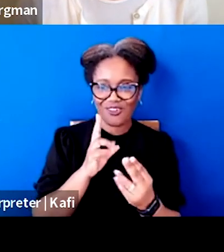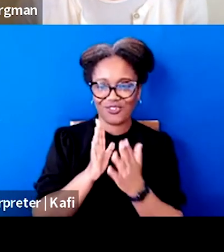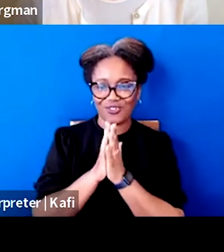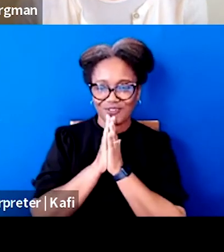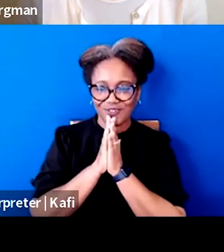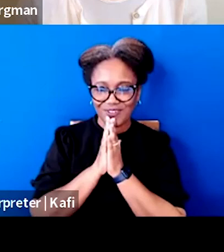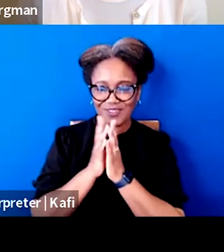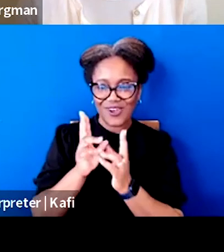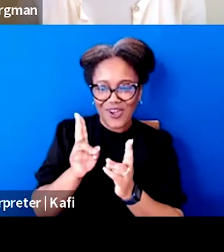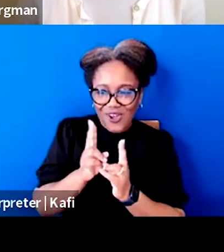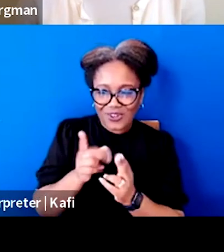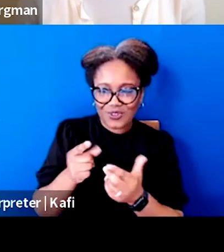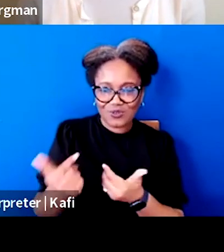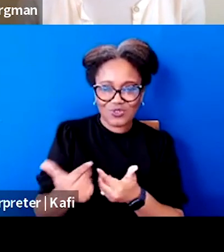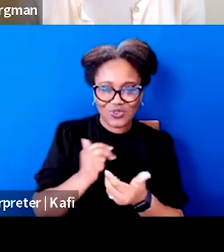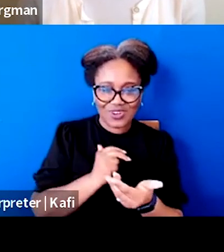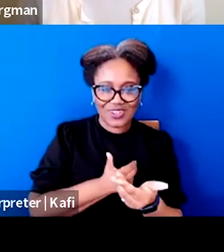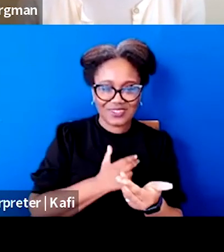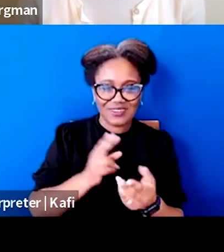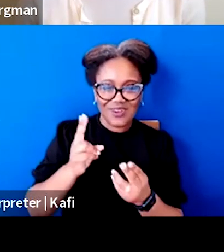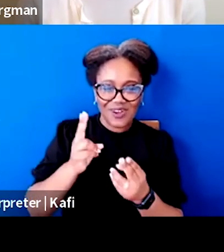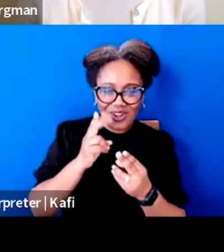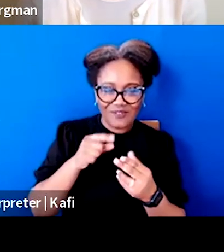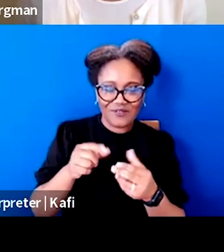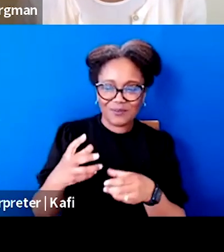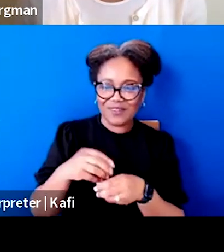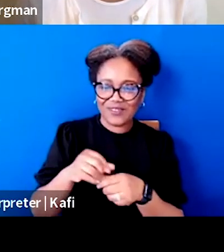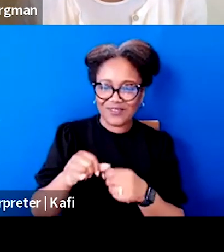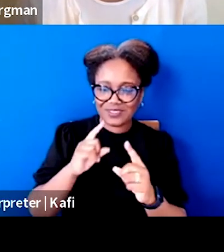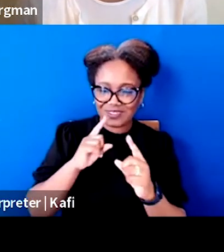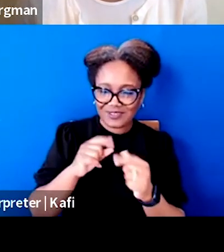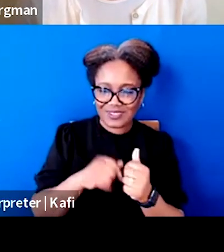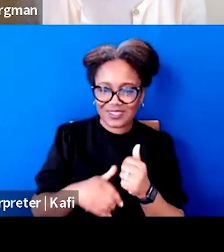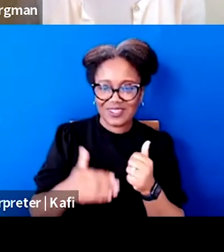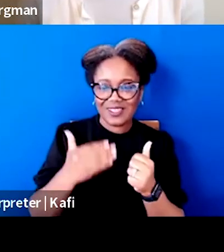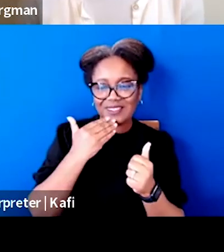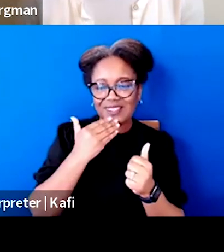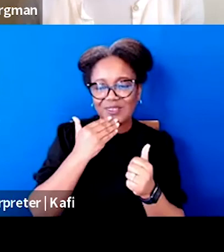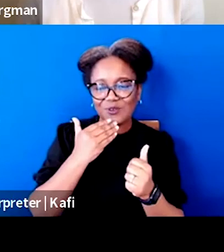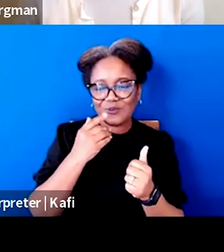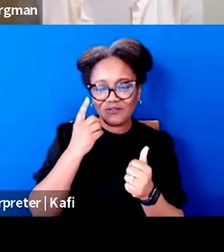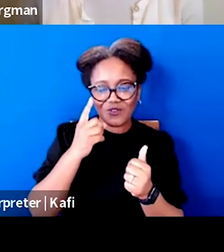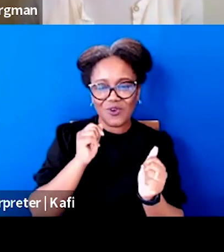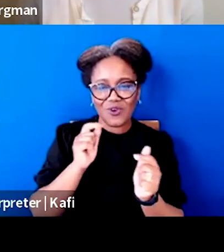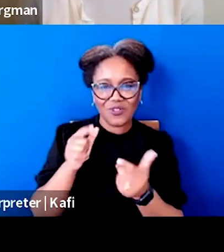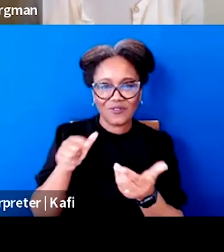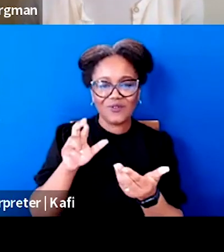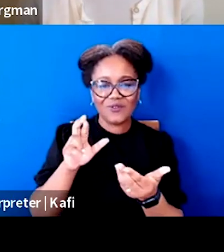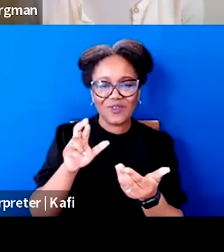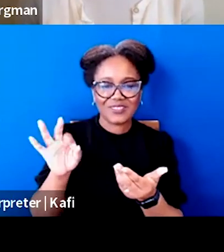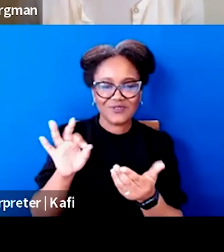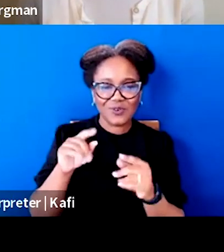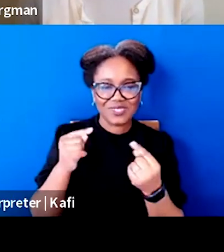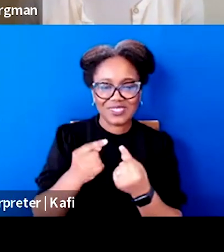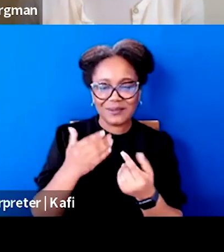lead this conversation. Thank you to the attendees. Thank you to the Race Forward team. And goodbye,